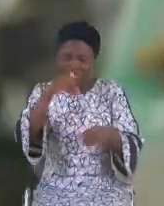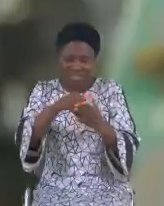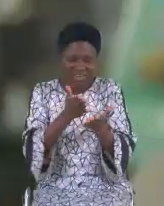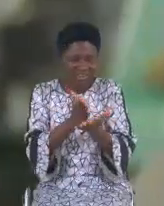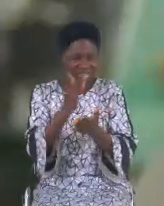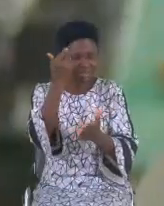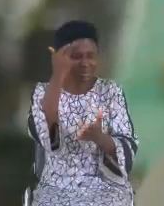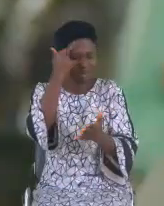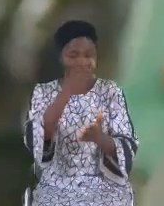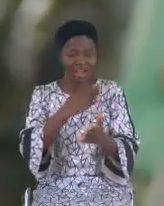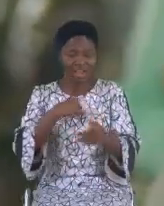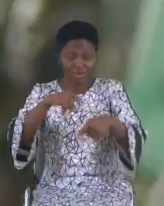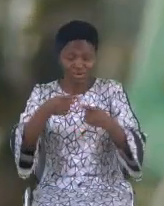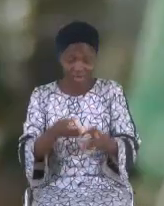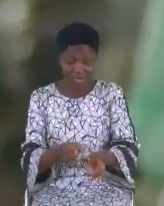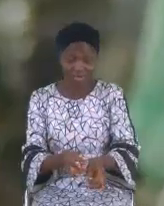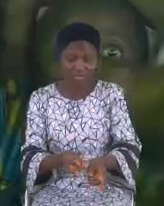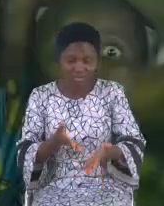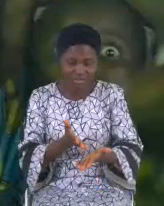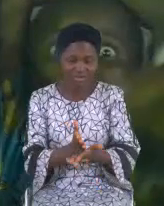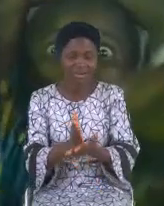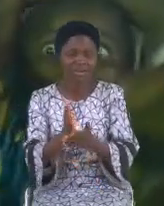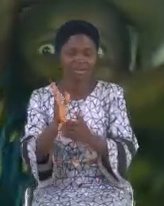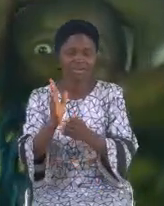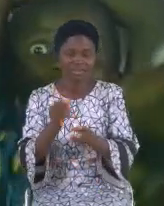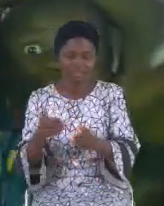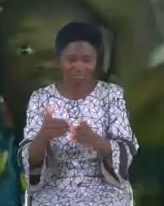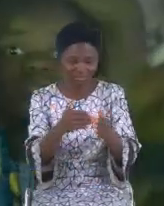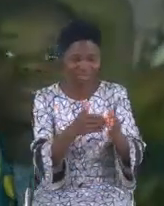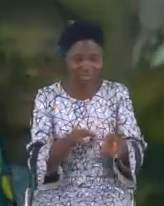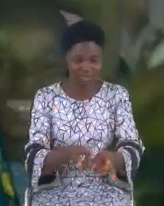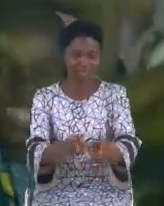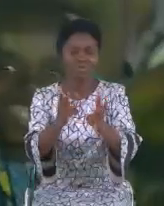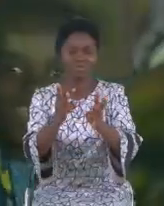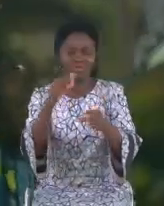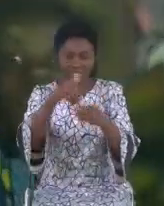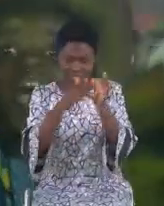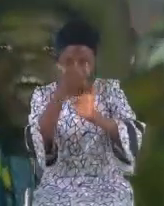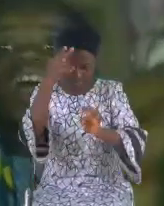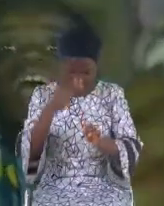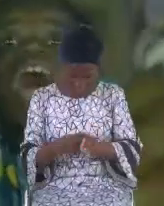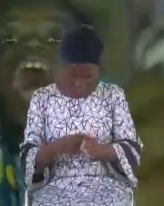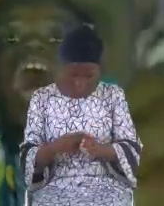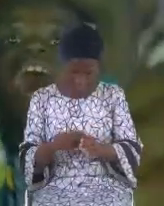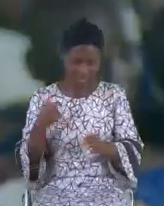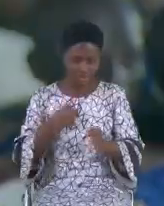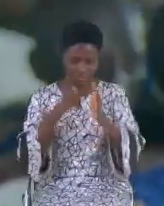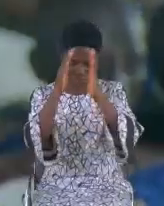the right direction. In Jesus' name we pray.